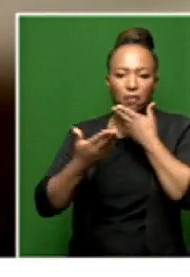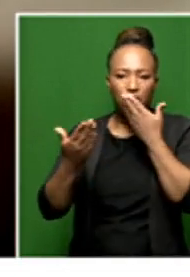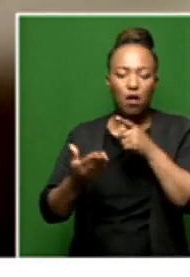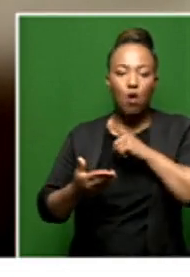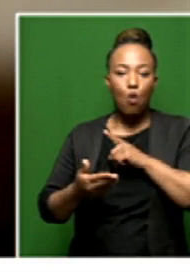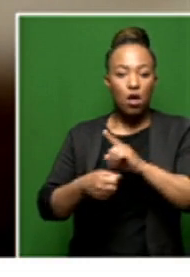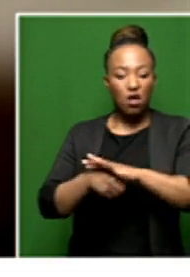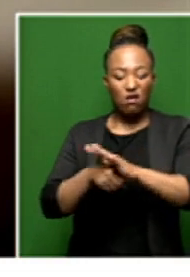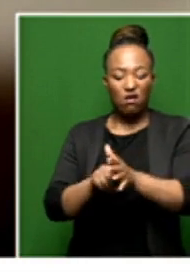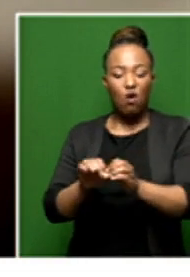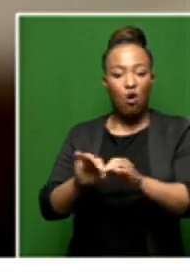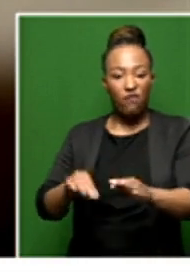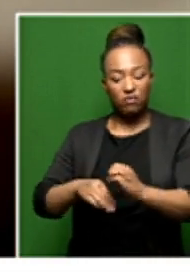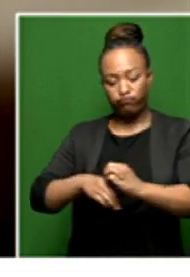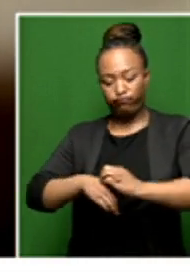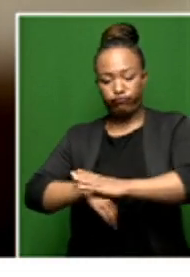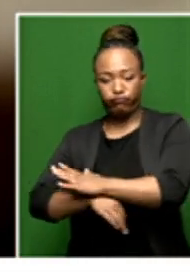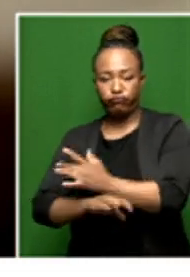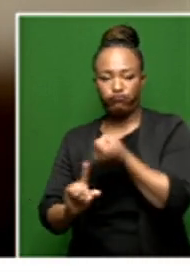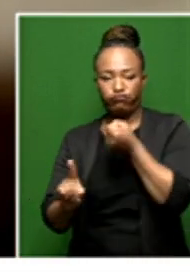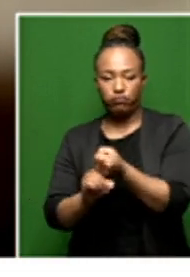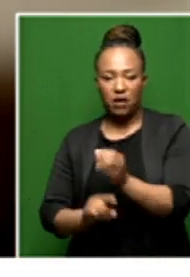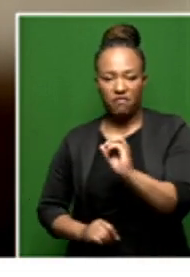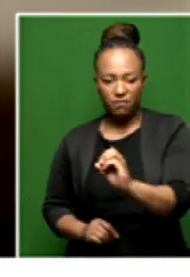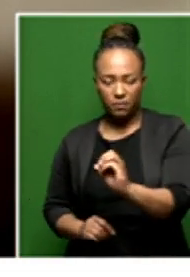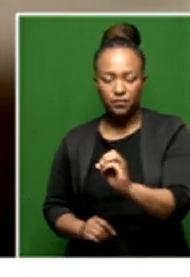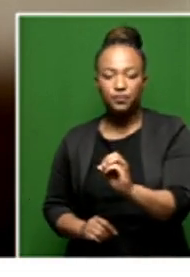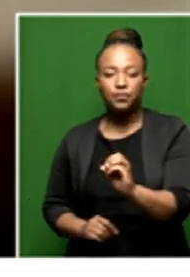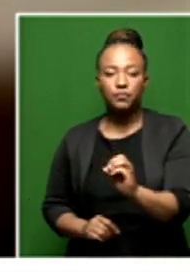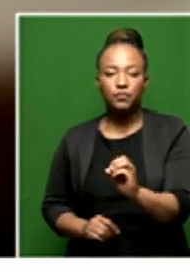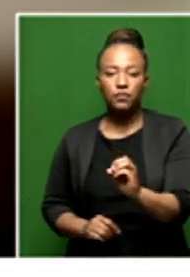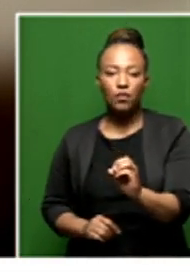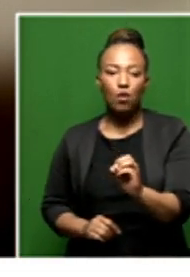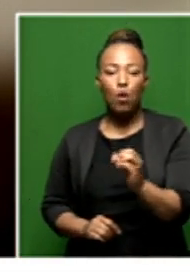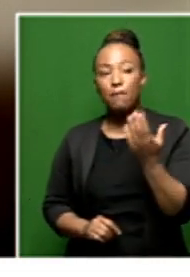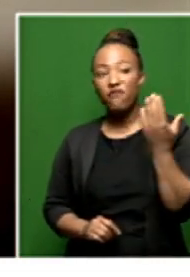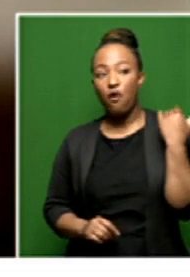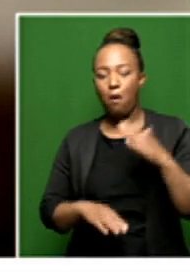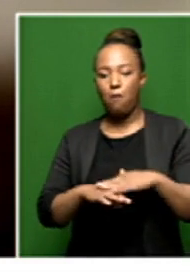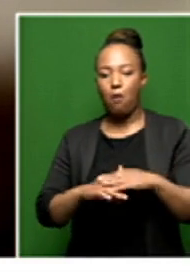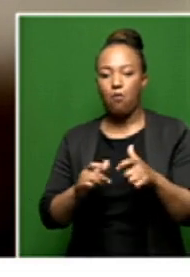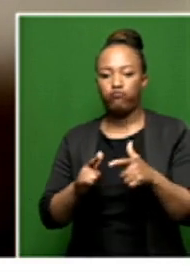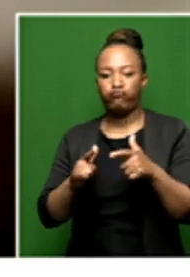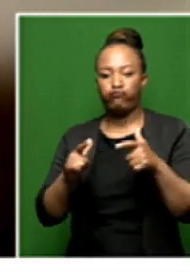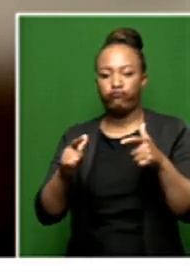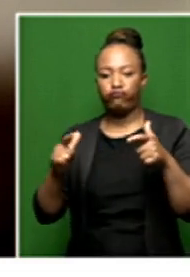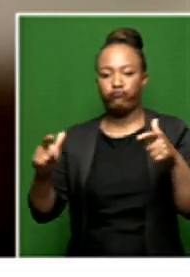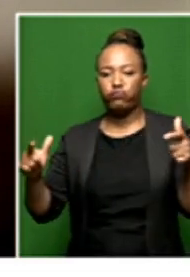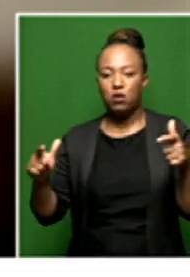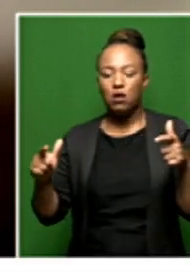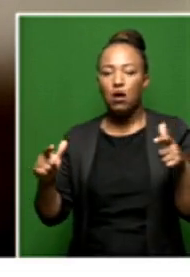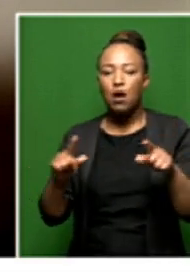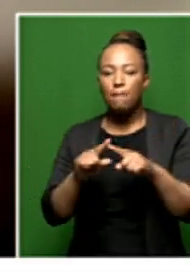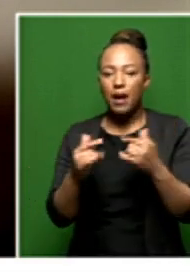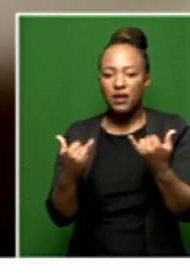viral infection, not a bacterial infection. So there was some increased use at the beginning, but overall, because people have